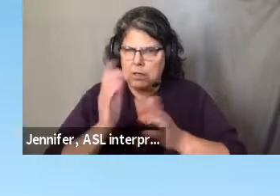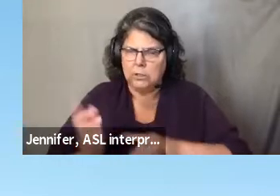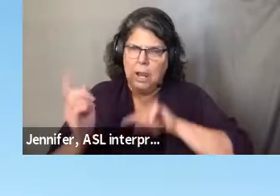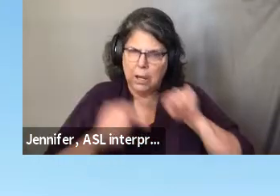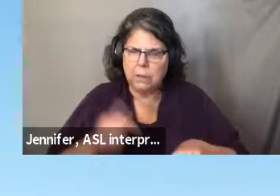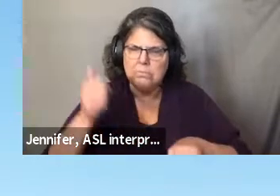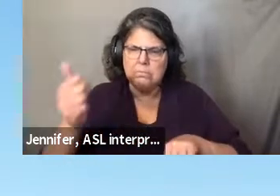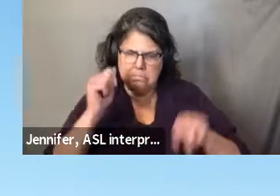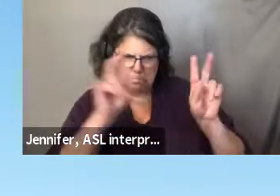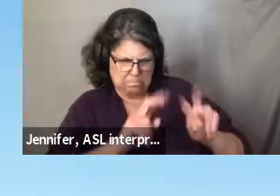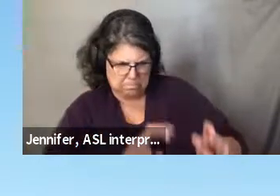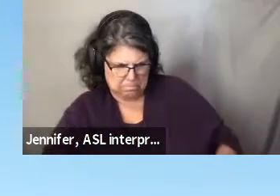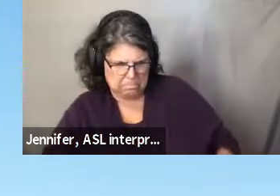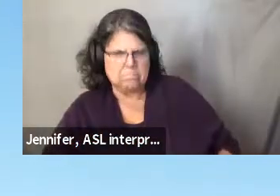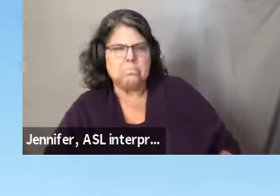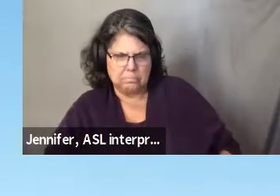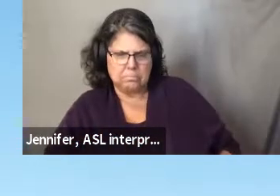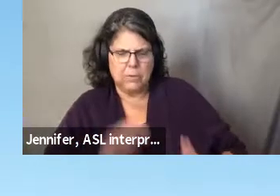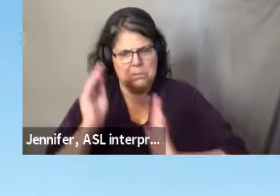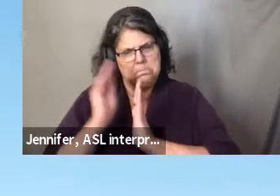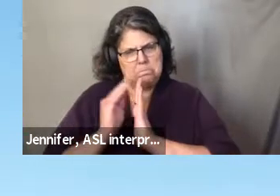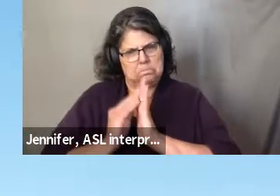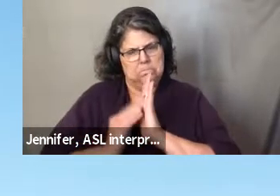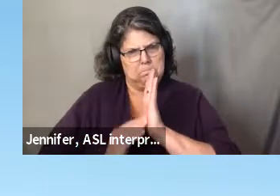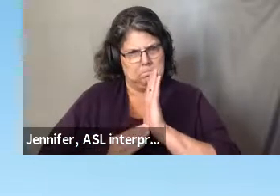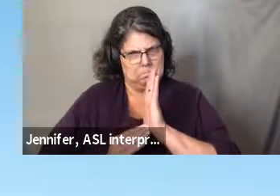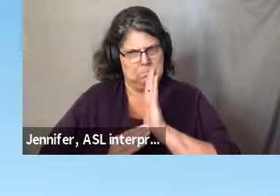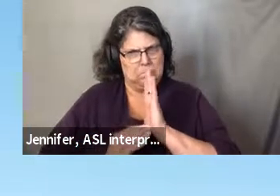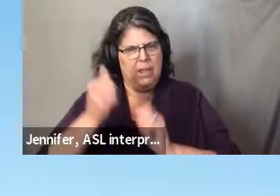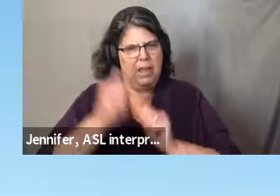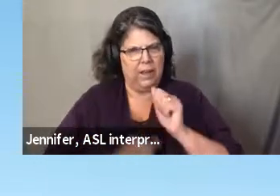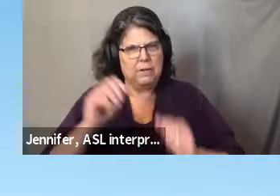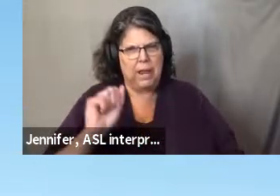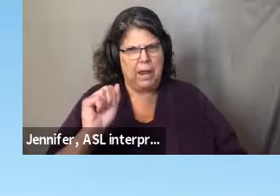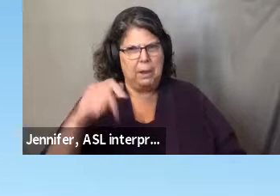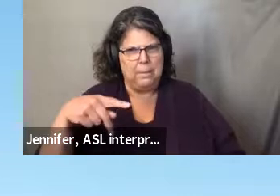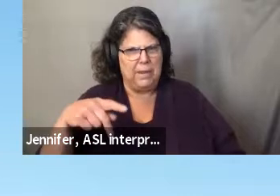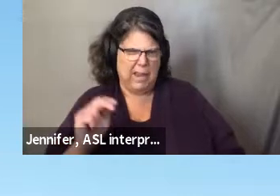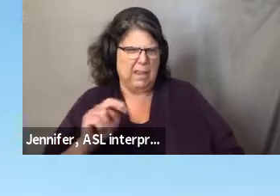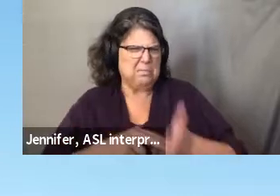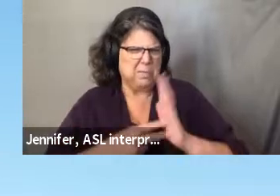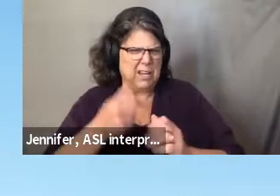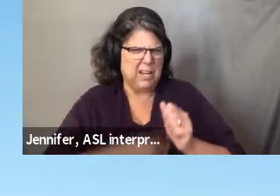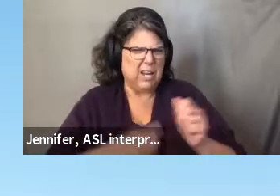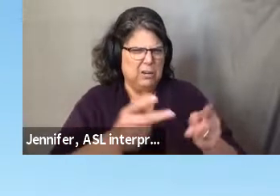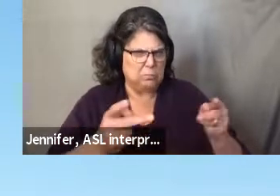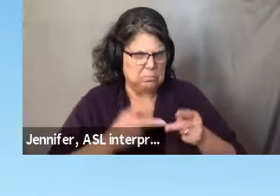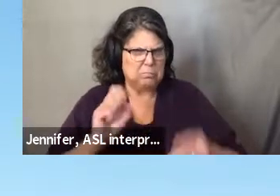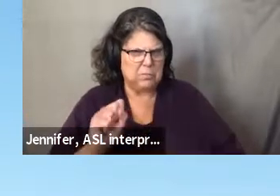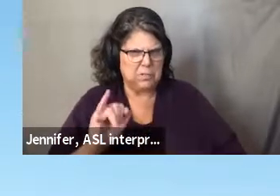site assessment and documents each individual APN or site. They go in